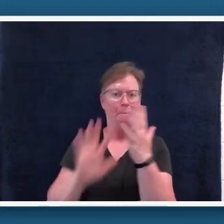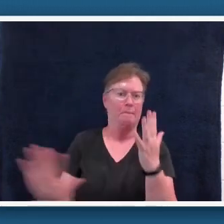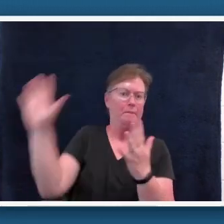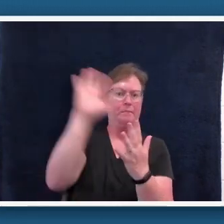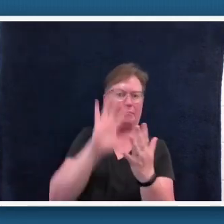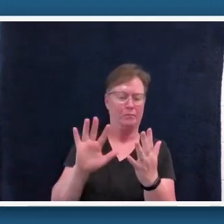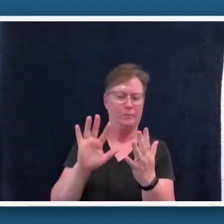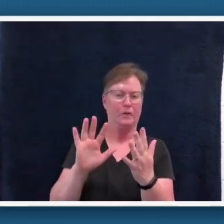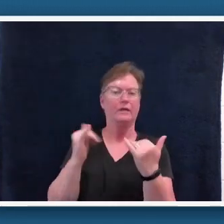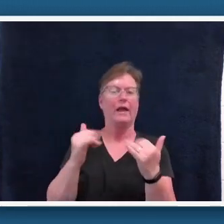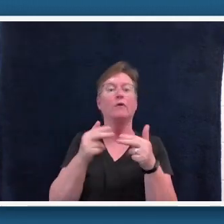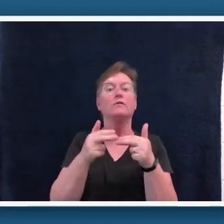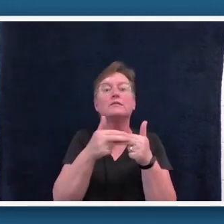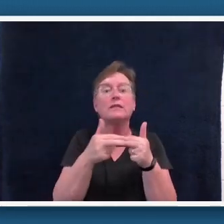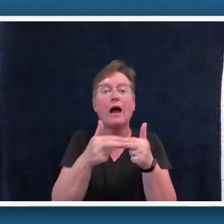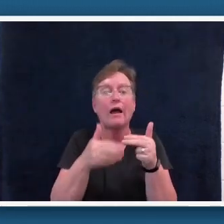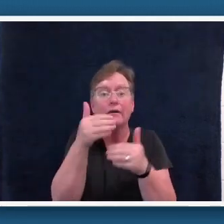over.